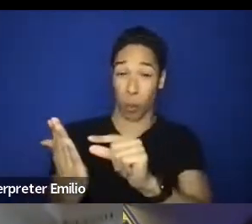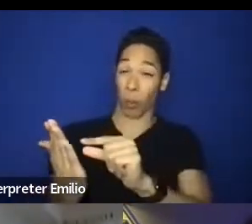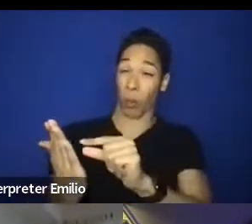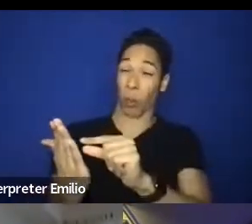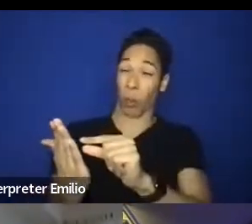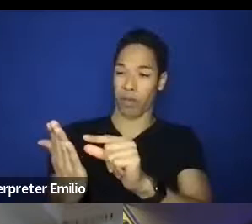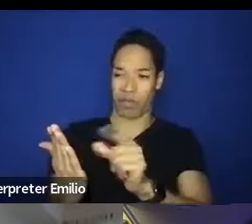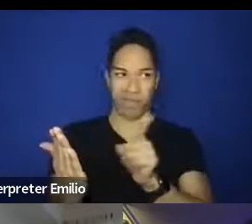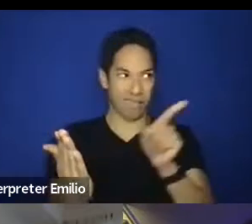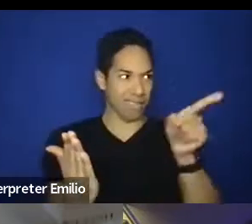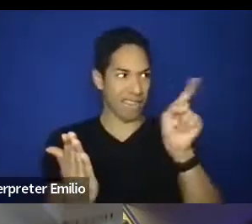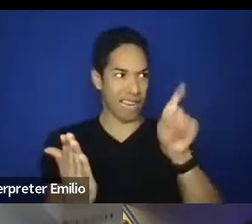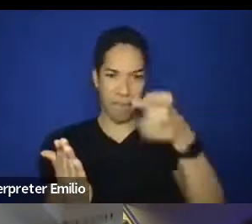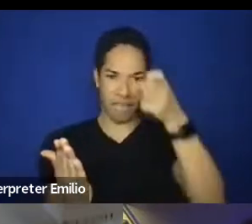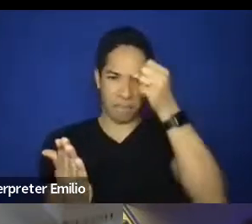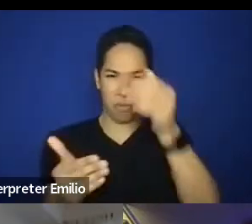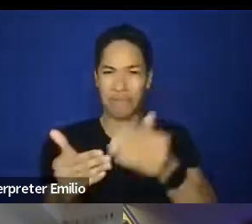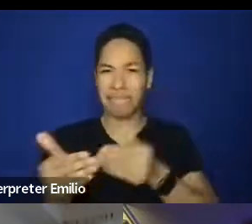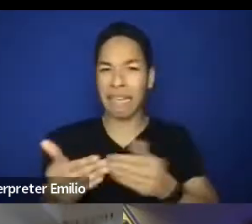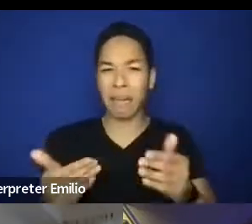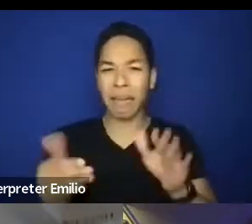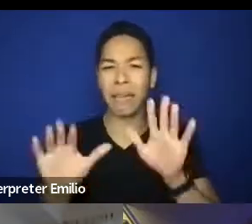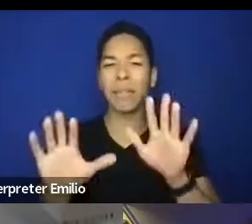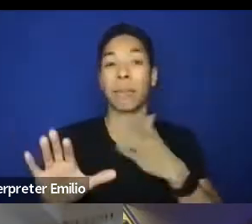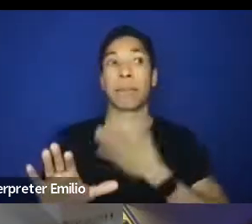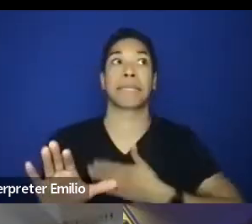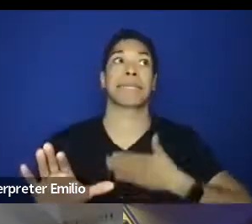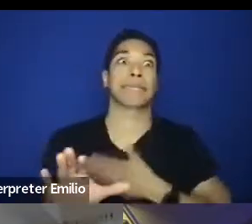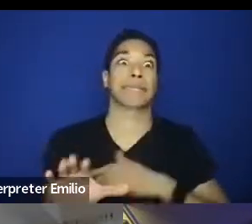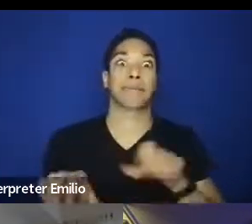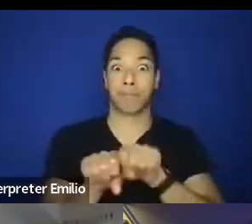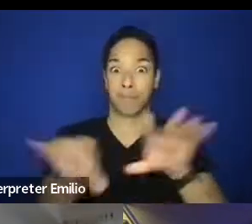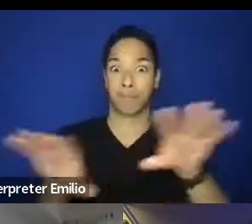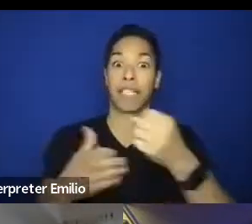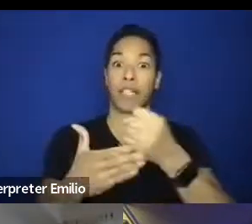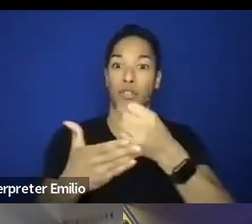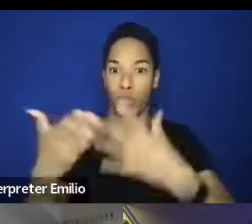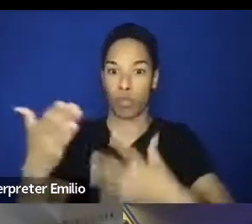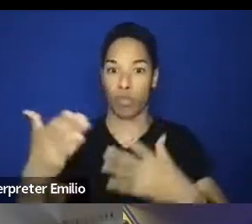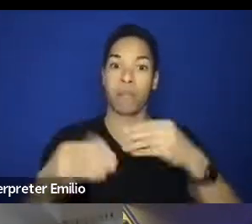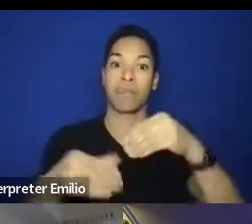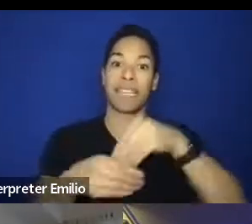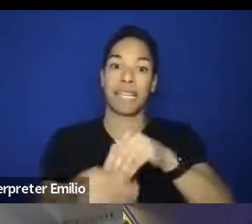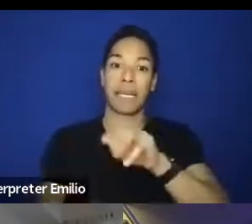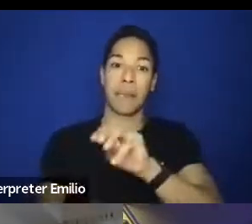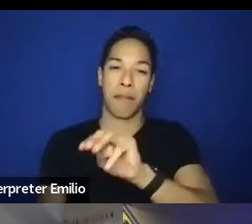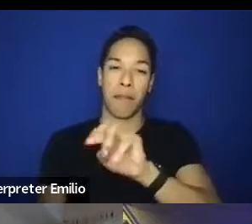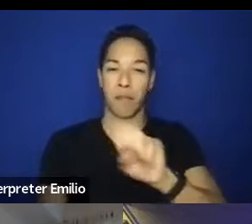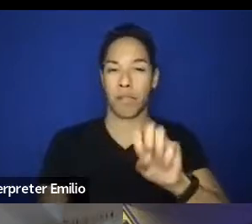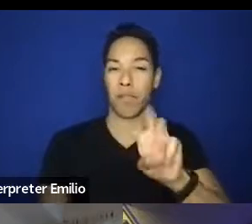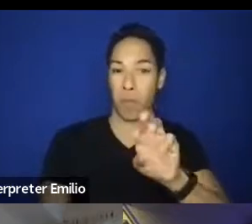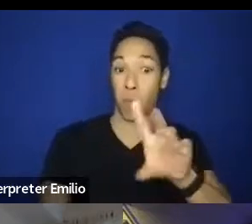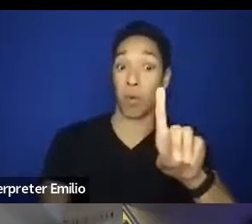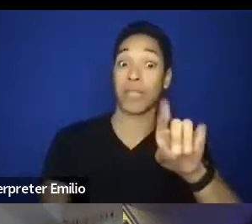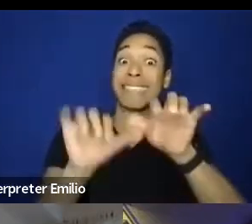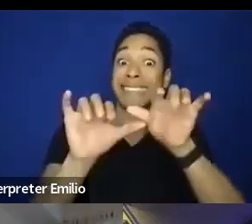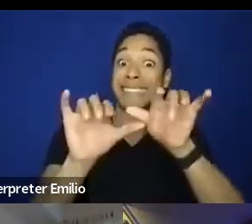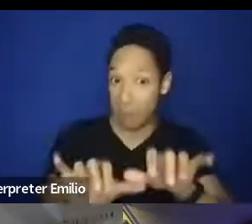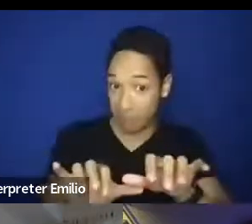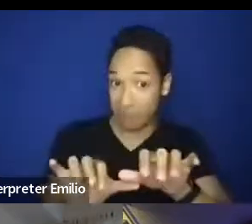So please, please, please send your scripts in Word and type them out if you can.